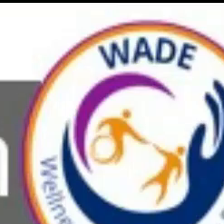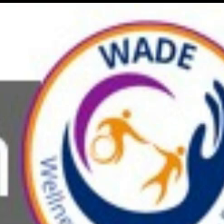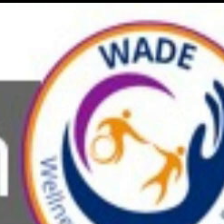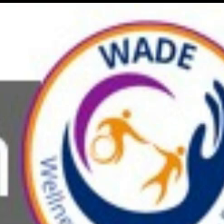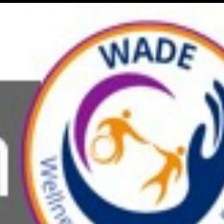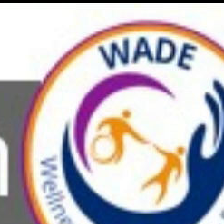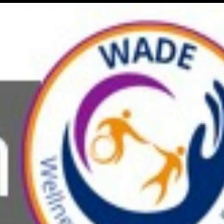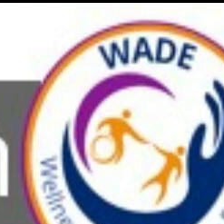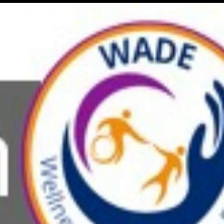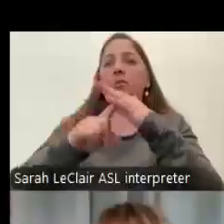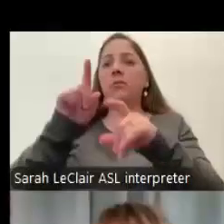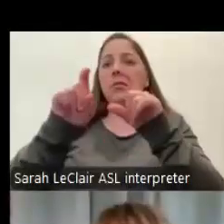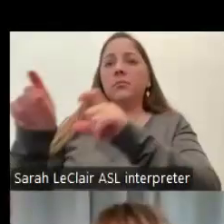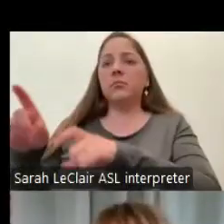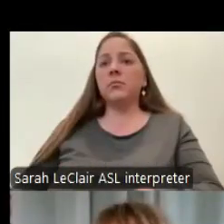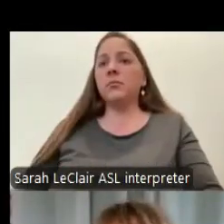poll?